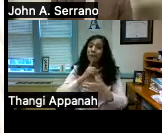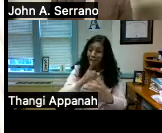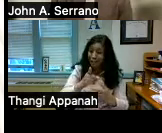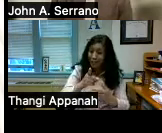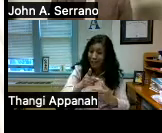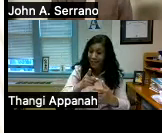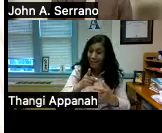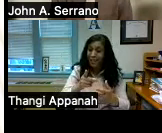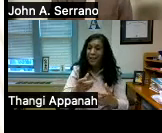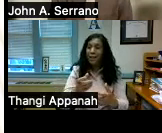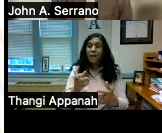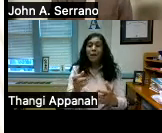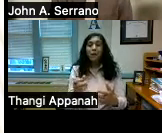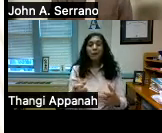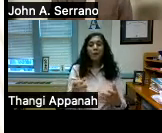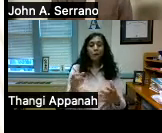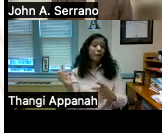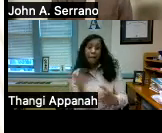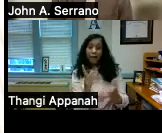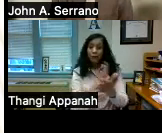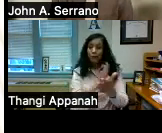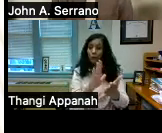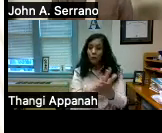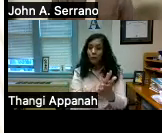We're thinking about the pandemic being in the past.